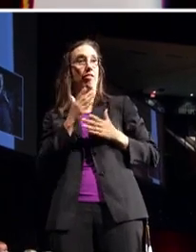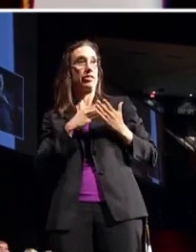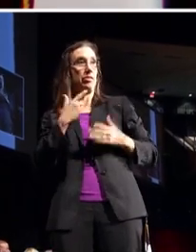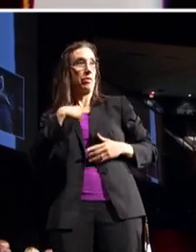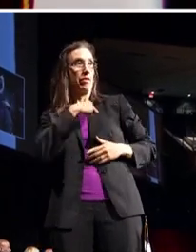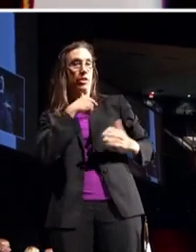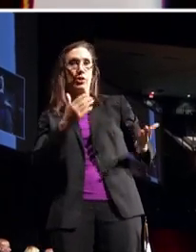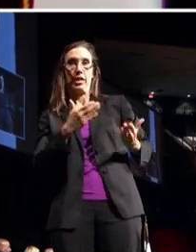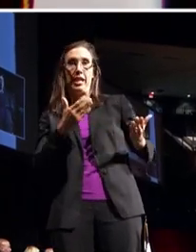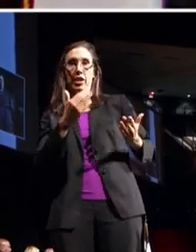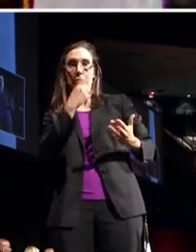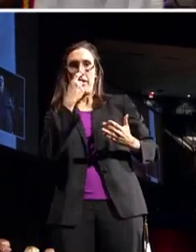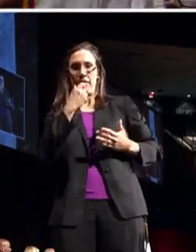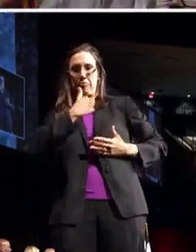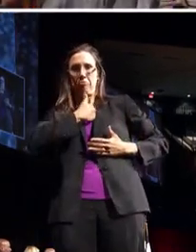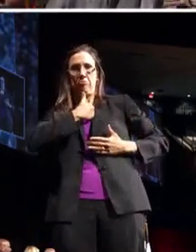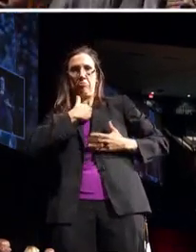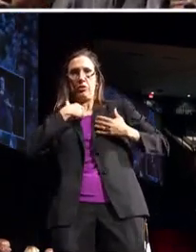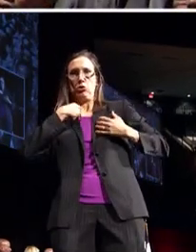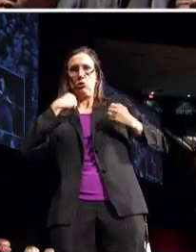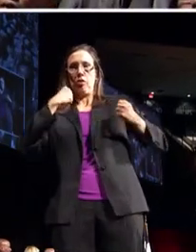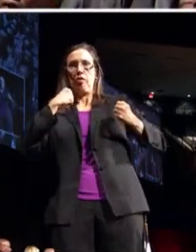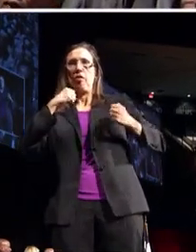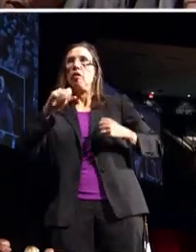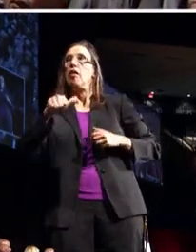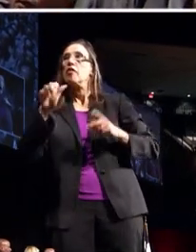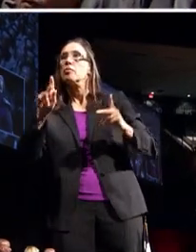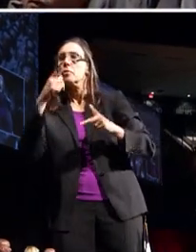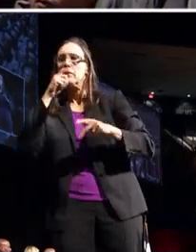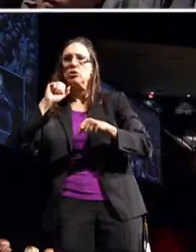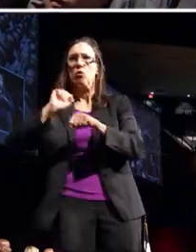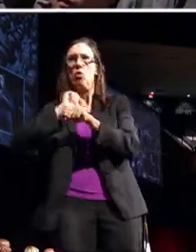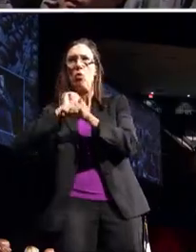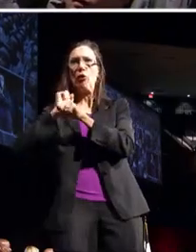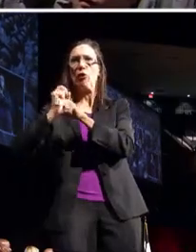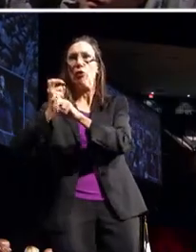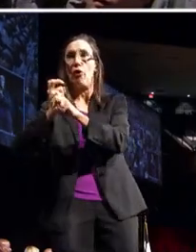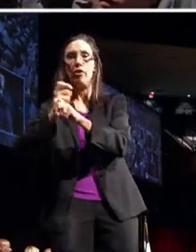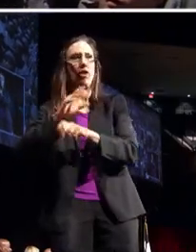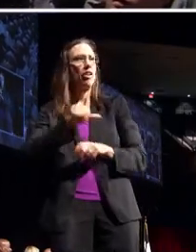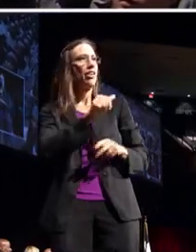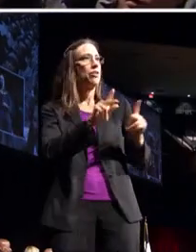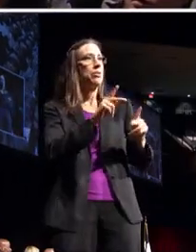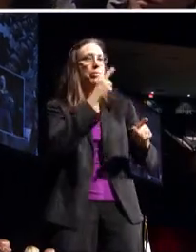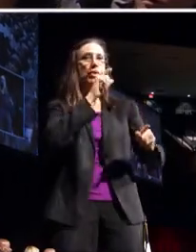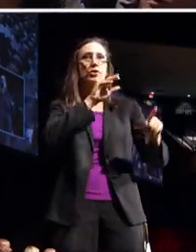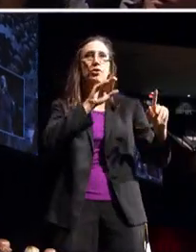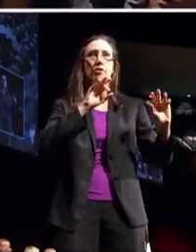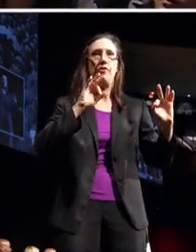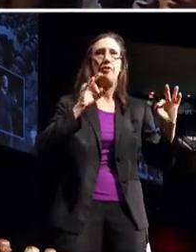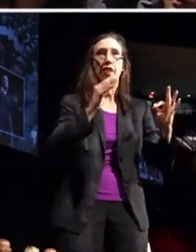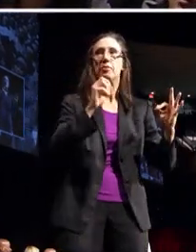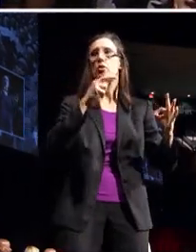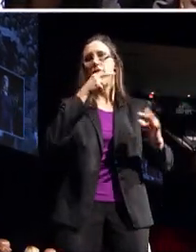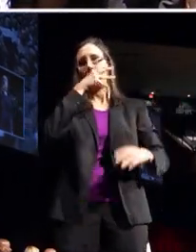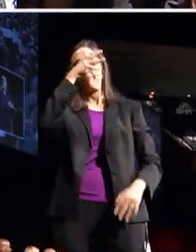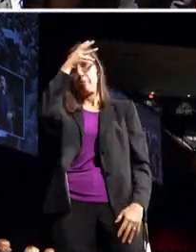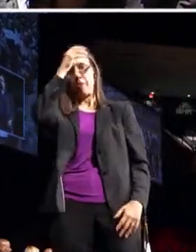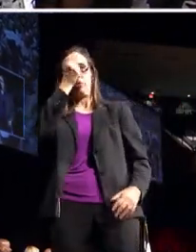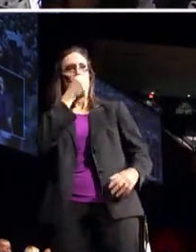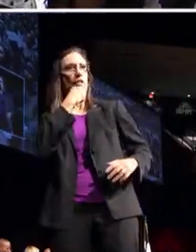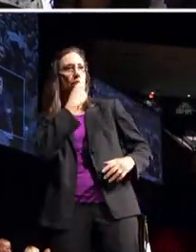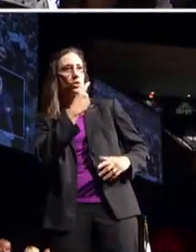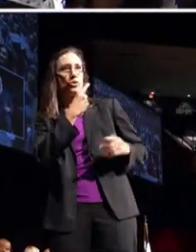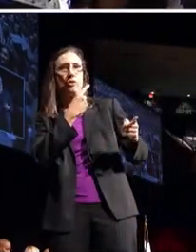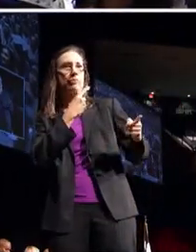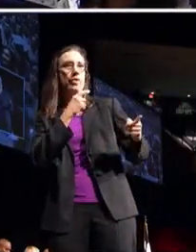us are here by their own strength, others because you worked hard for it, and others because your family or parents told